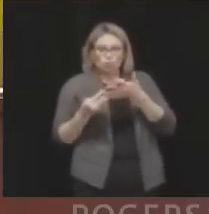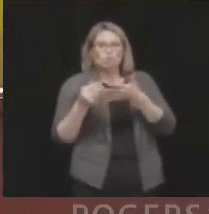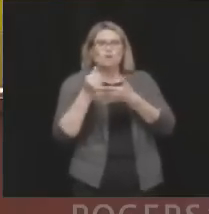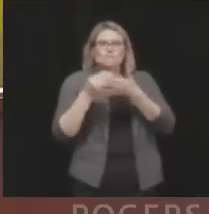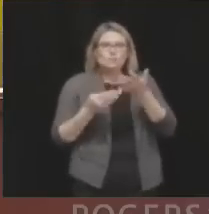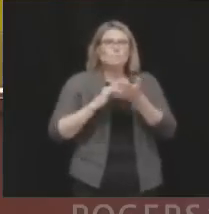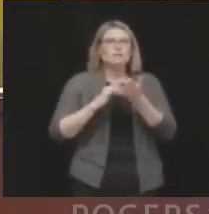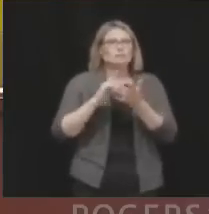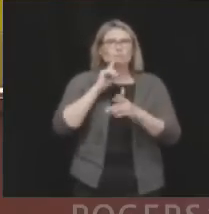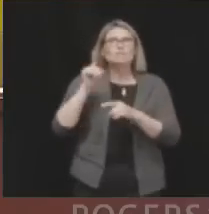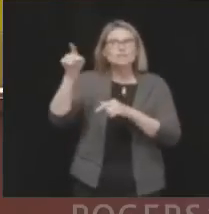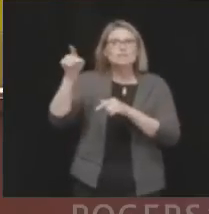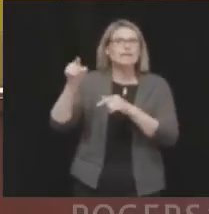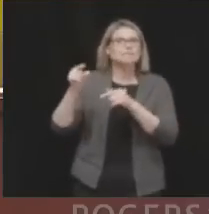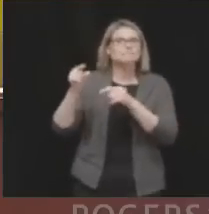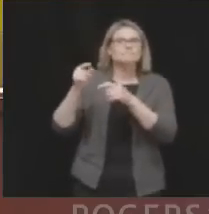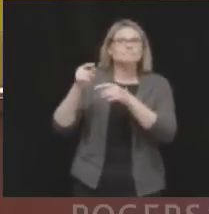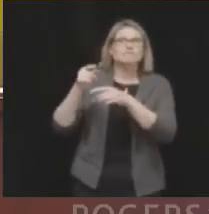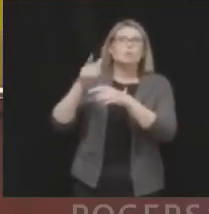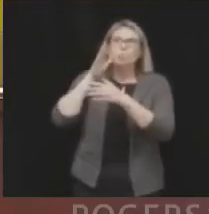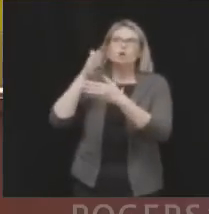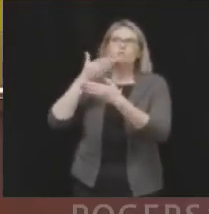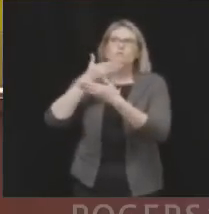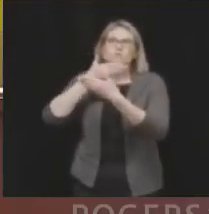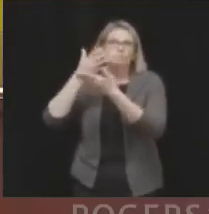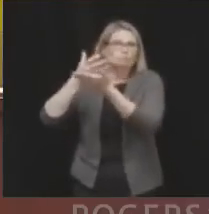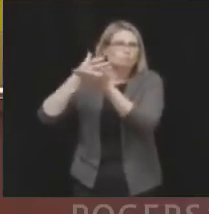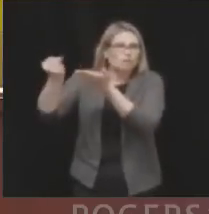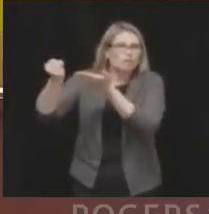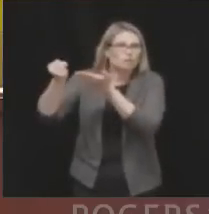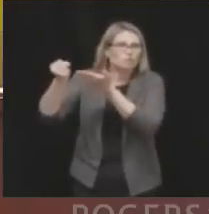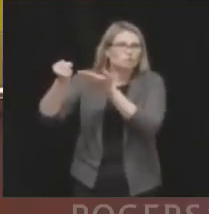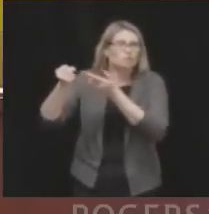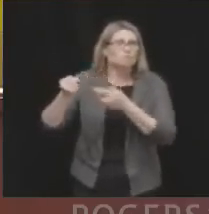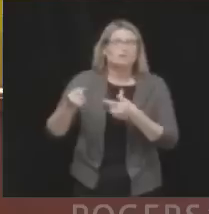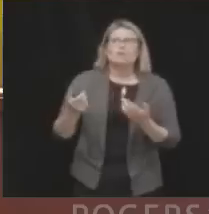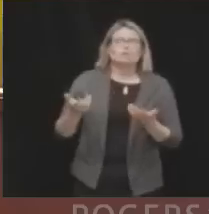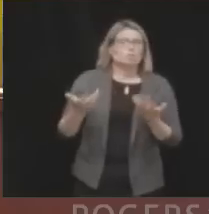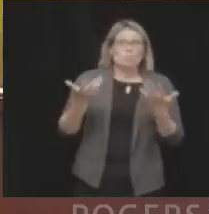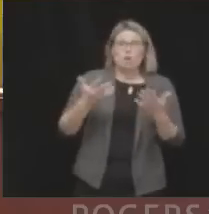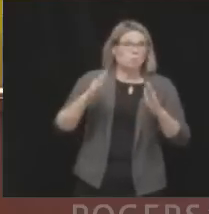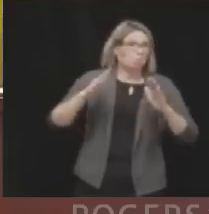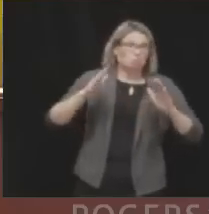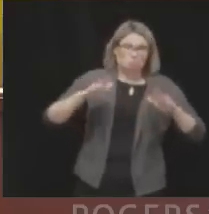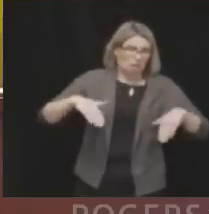about the local pharmacies. This was a directive that came from the College of Pharmacists.